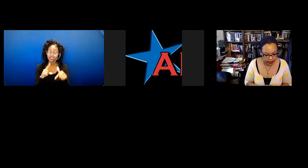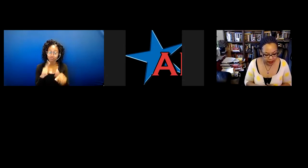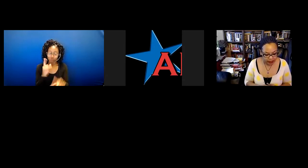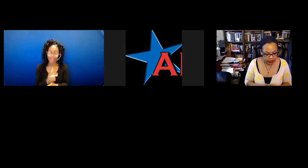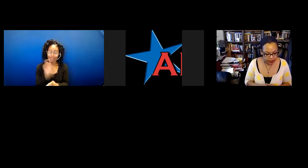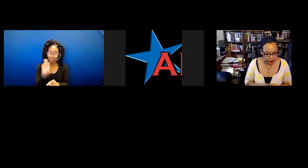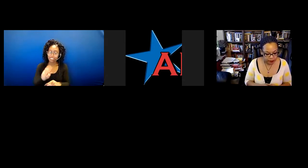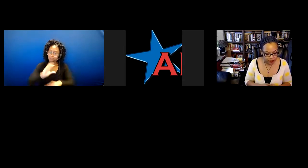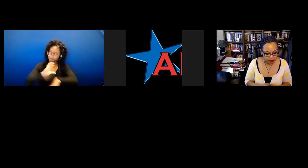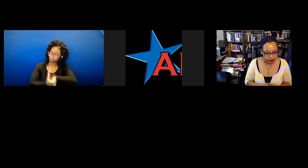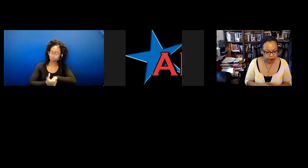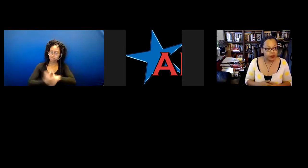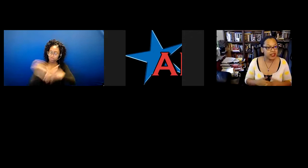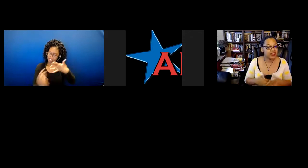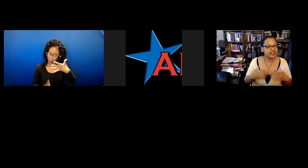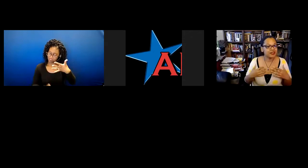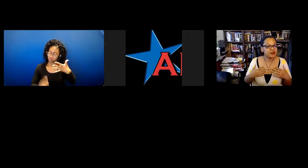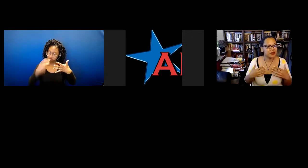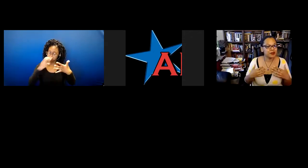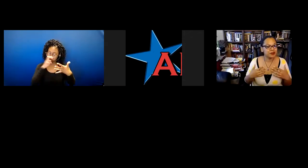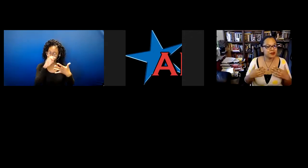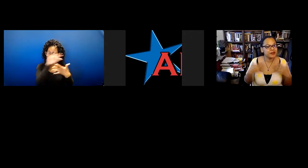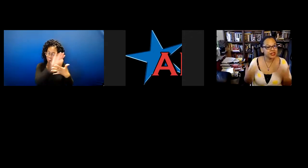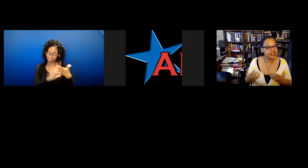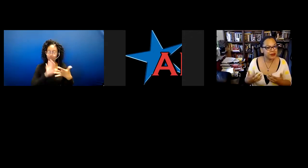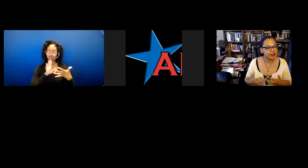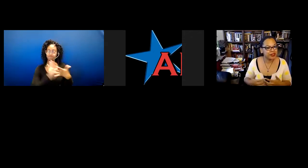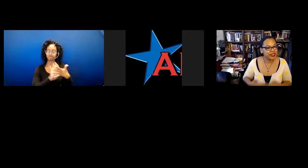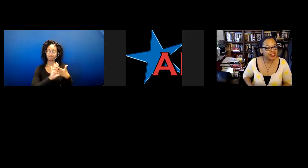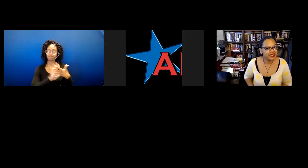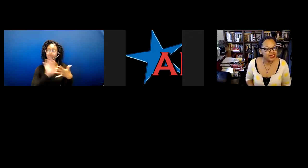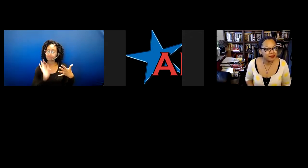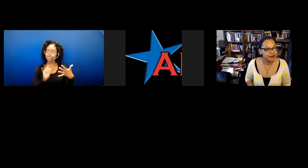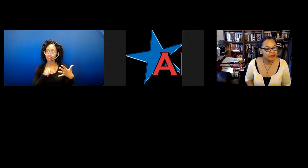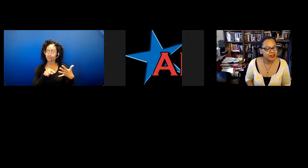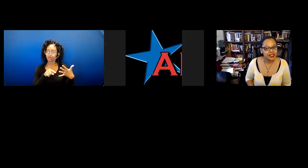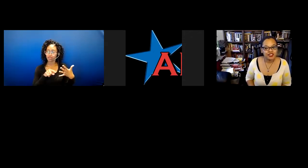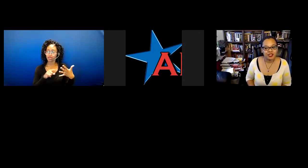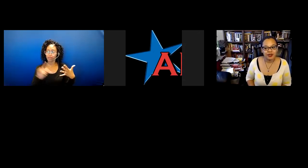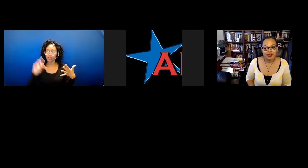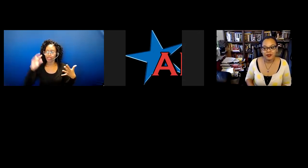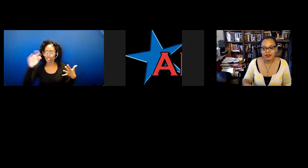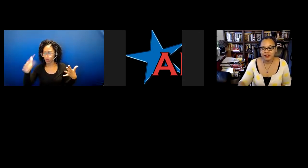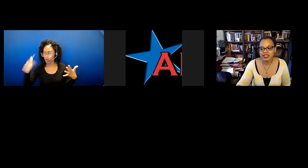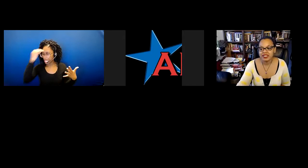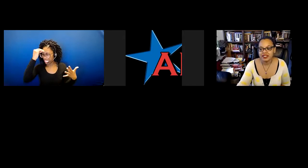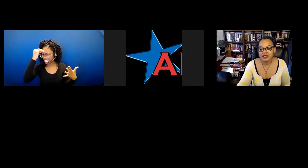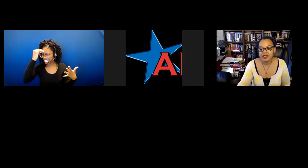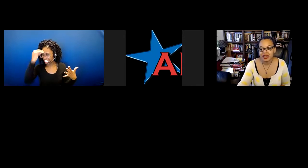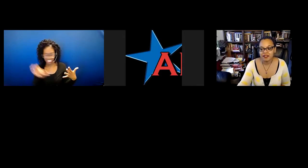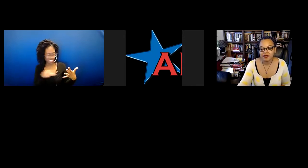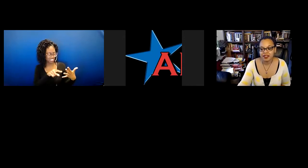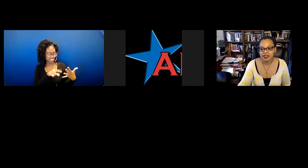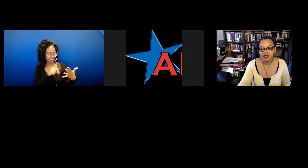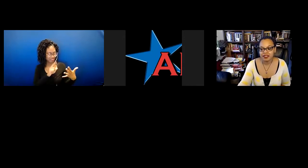be. But, you know, when you really think about it, you're like, does it? So what I'm seeing is that we're going to